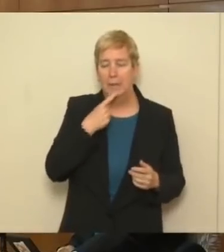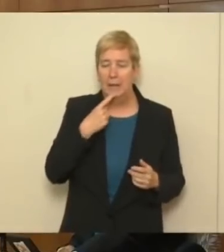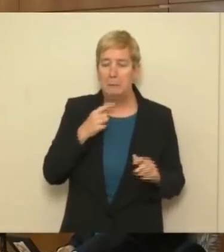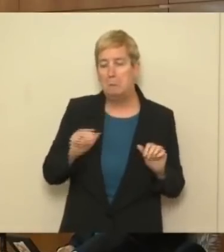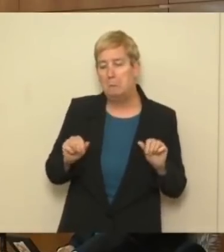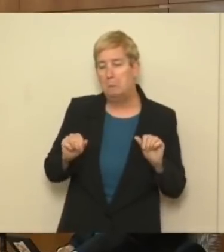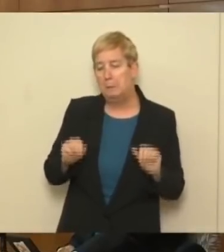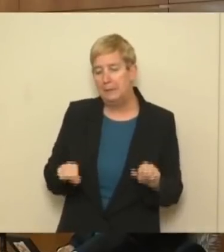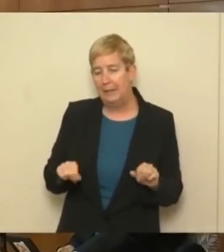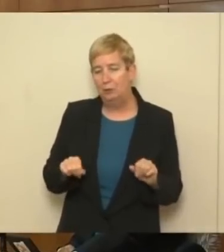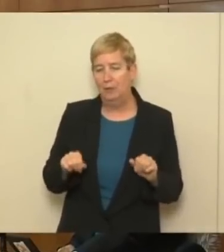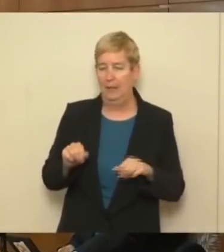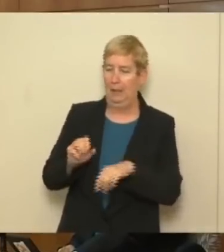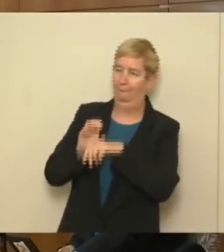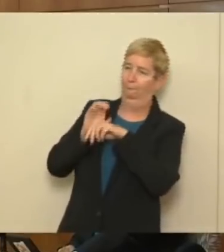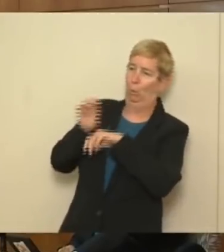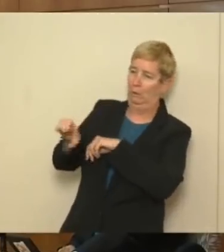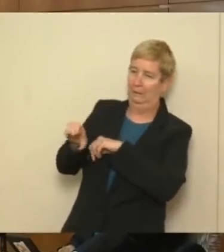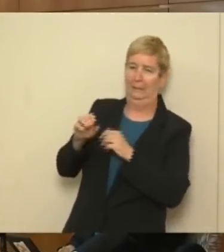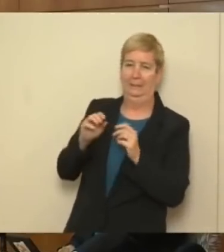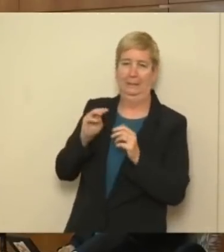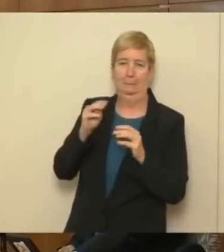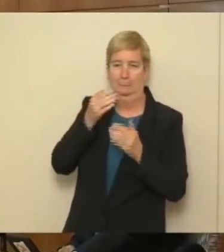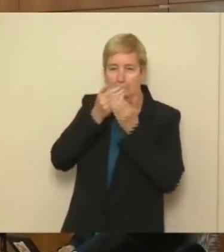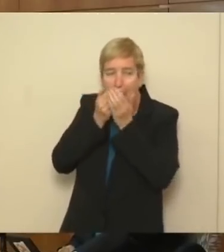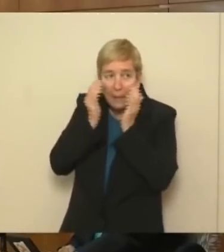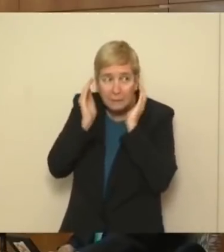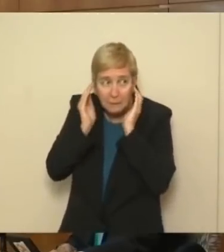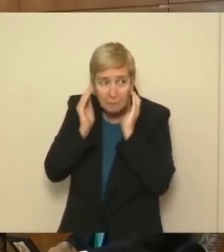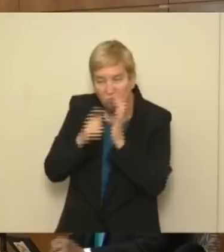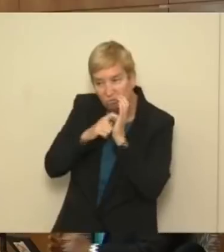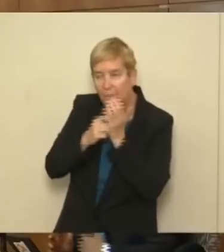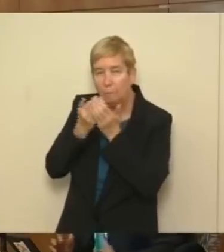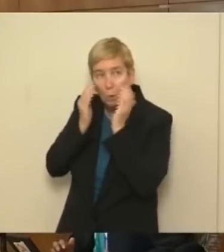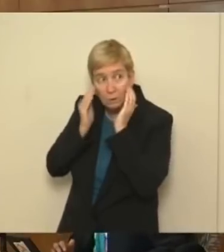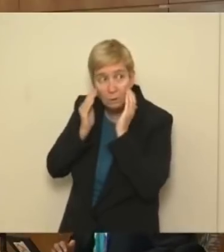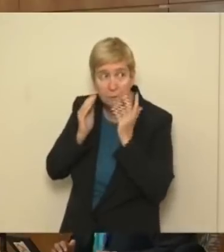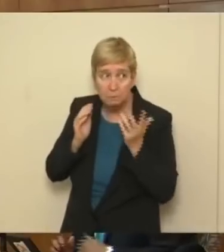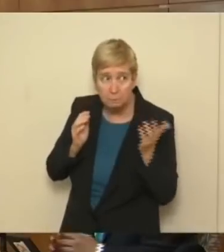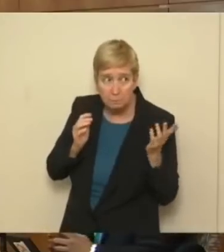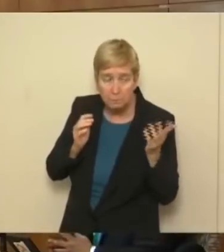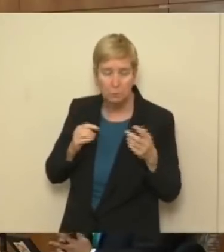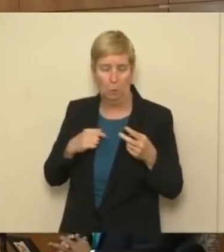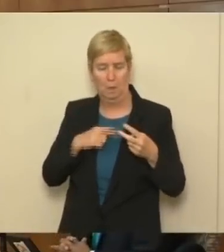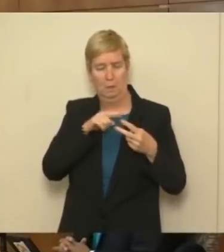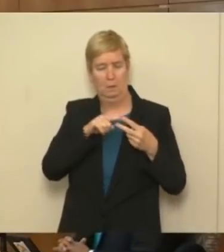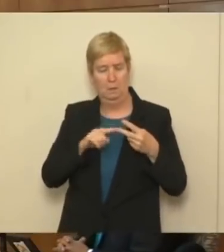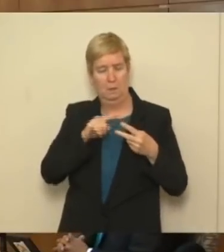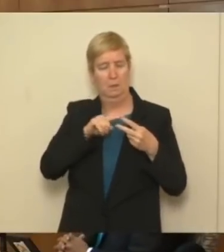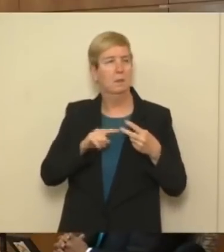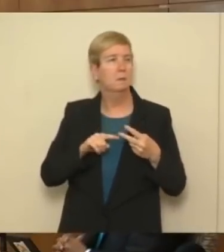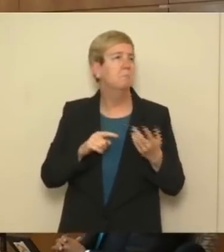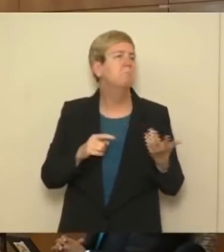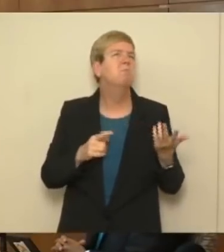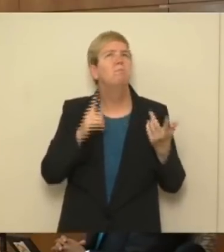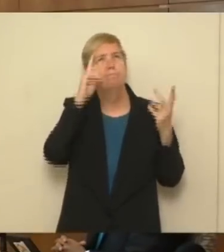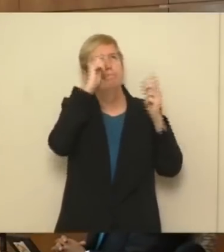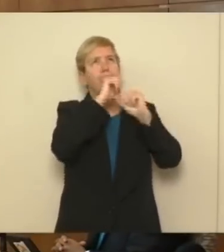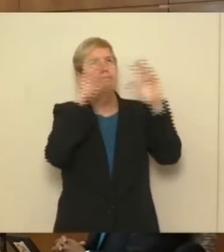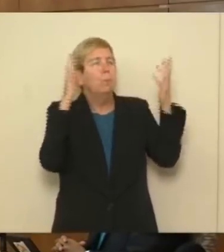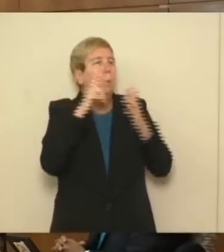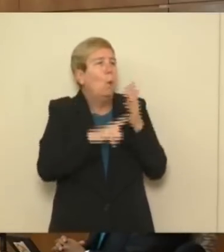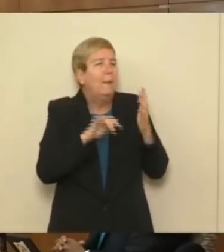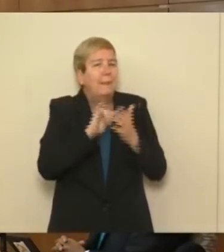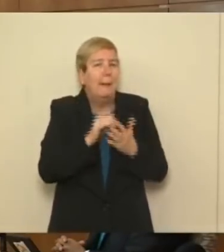potentially enforcing mask wearing, face covering wearing. So I wanted to ask what those restrictions might be, or